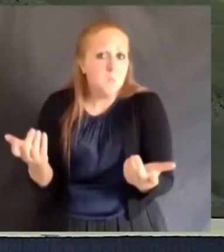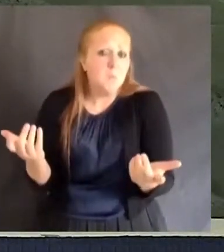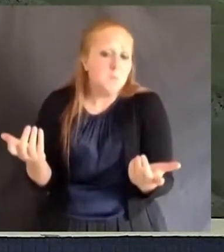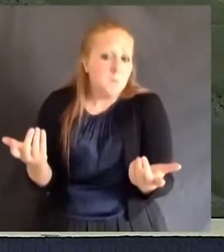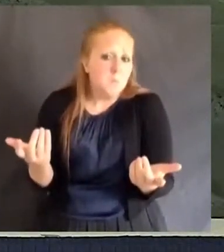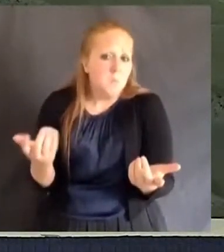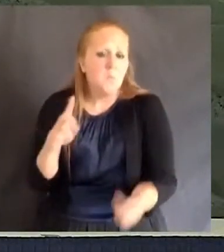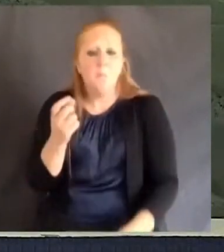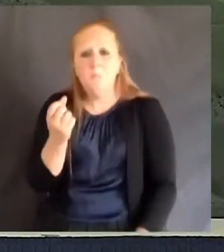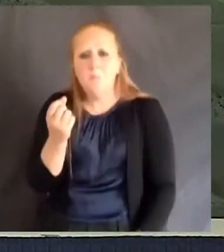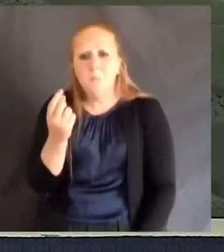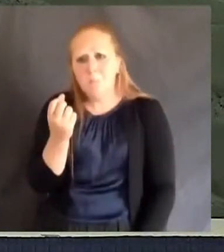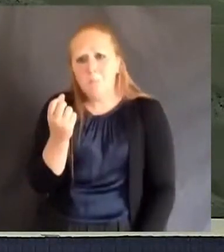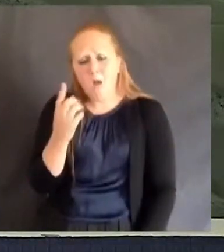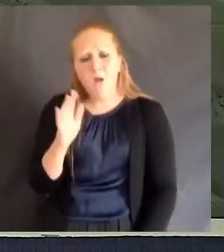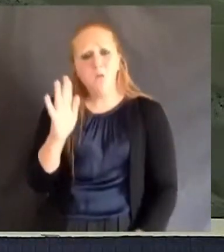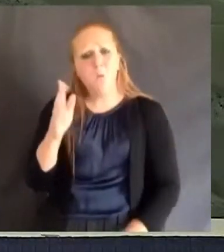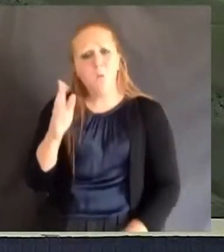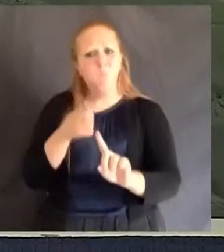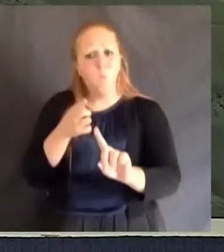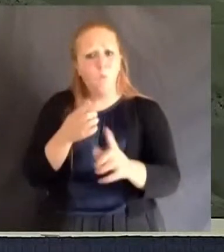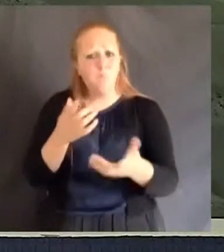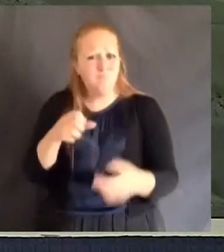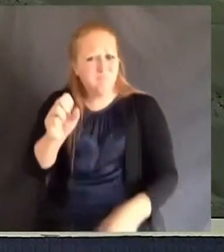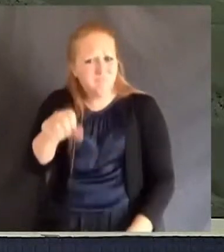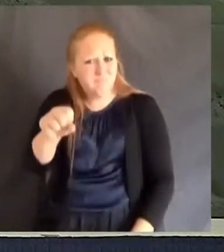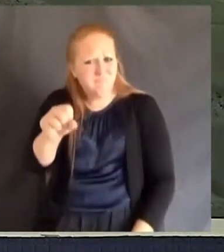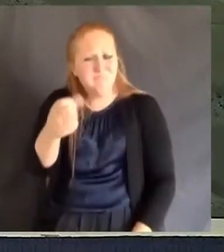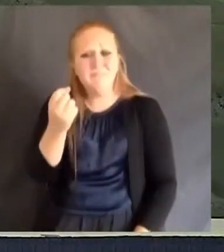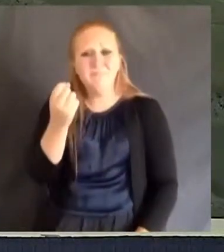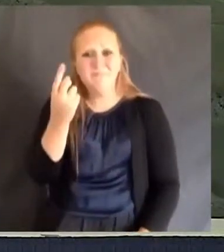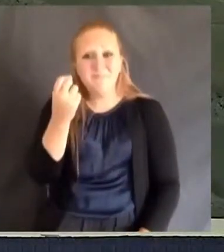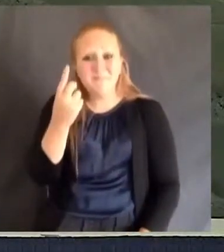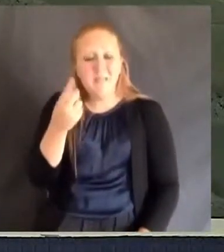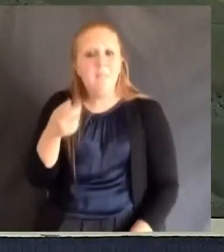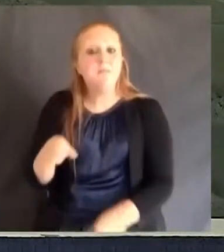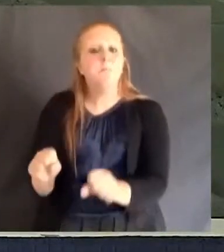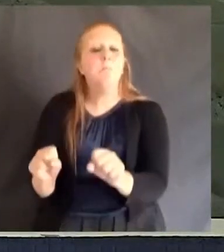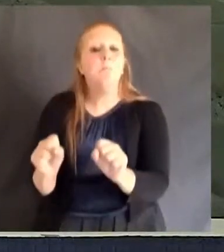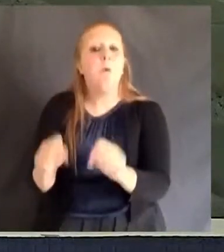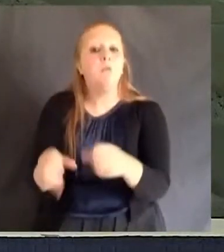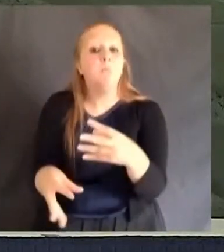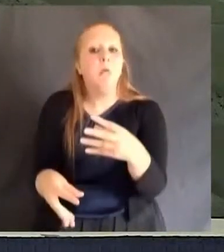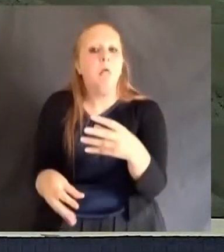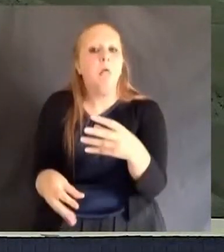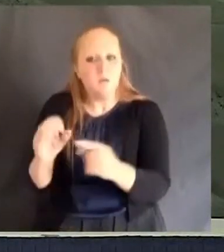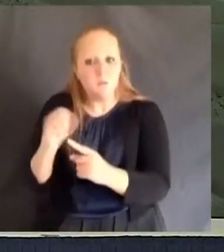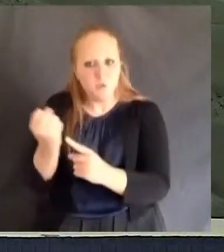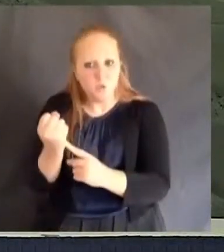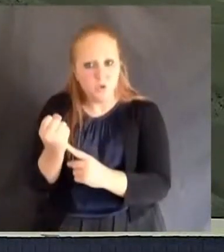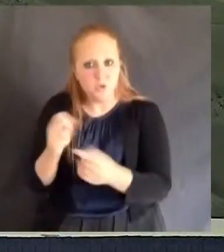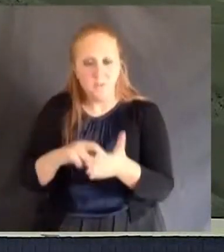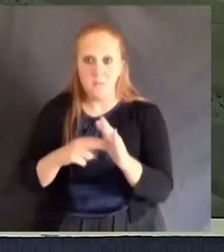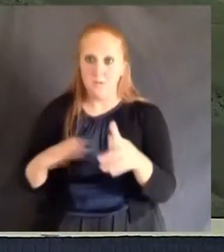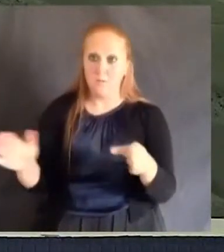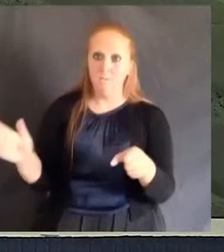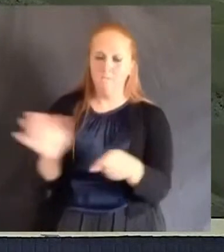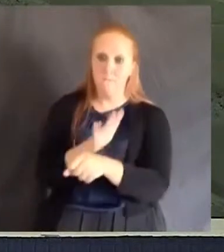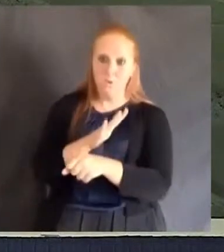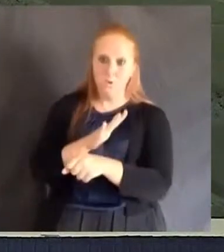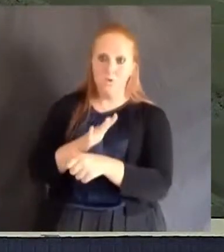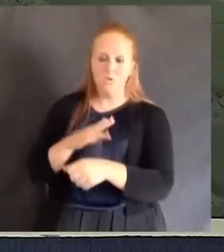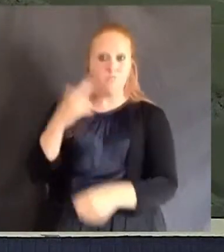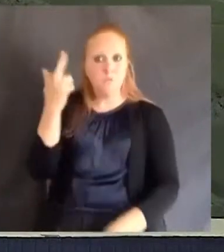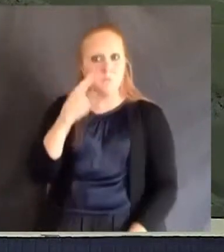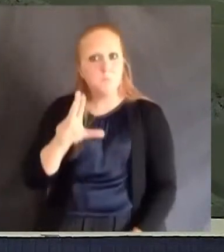But I think the point is right, that these are contributing circumstances. And I think you had a number of